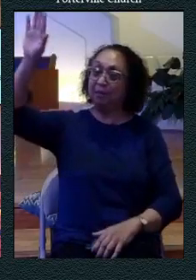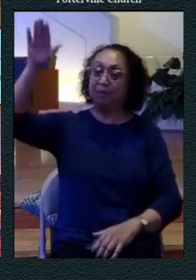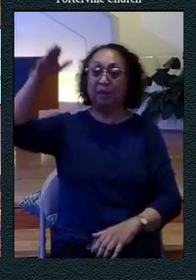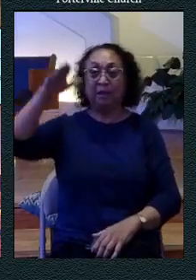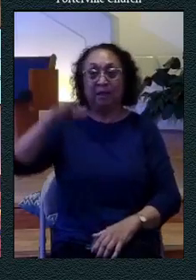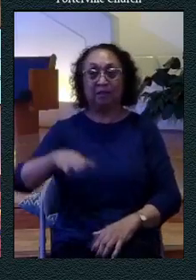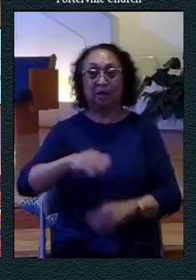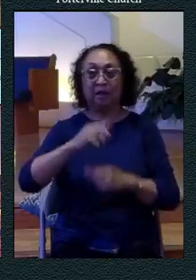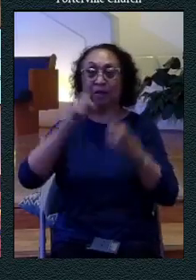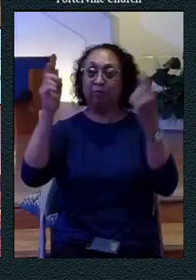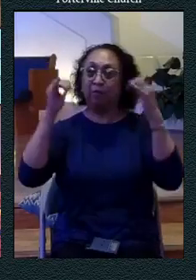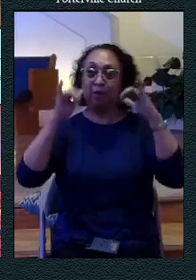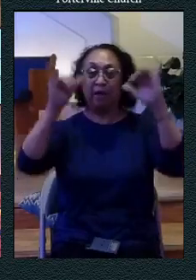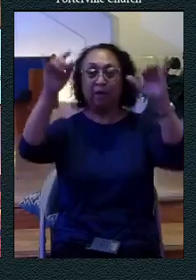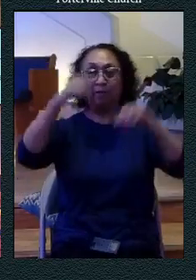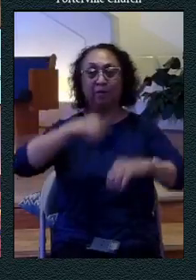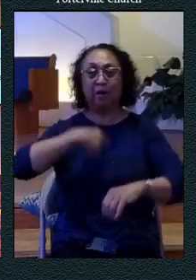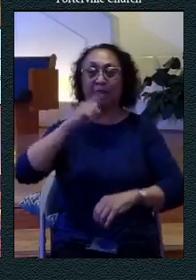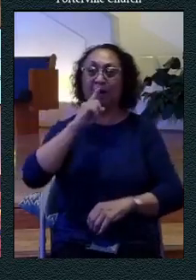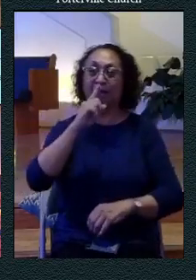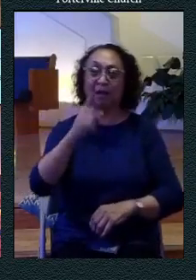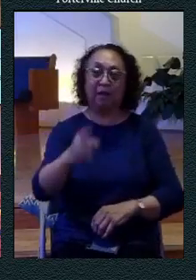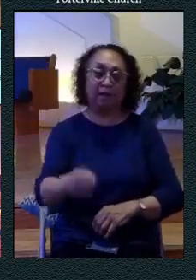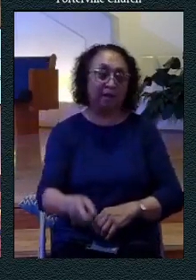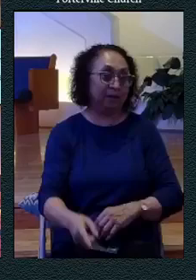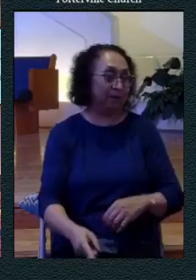redeemed, the child and forever I